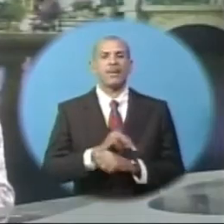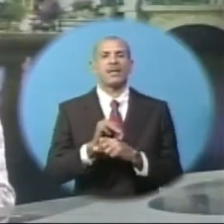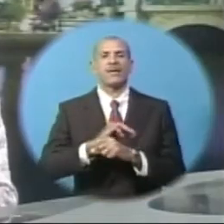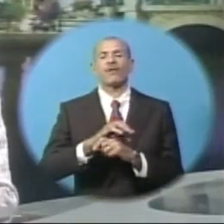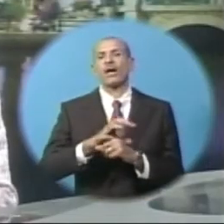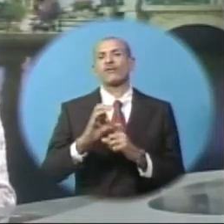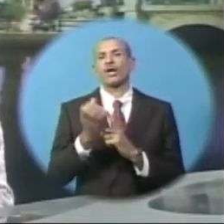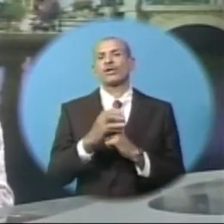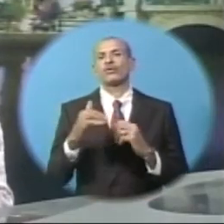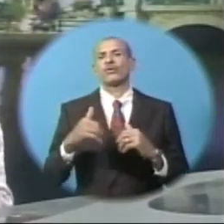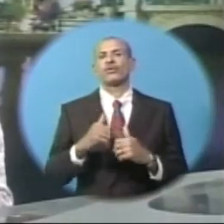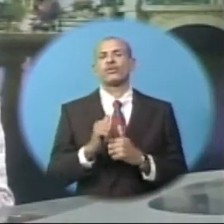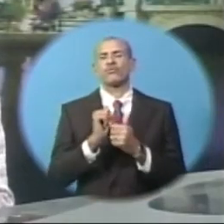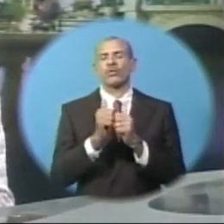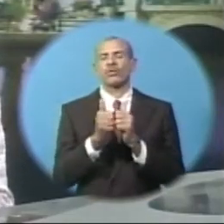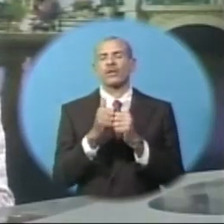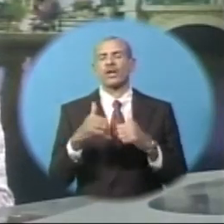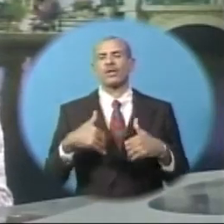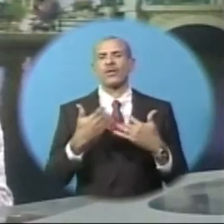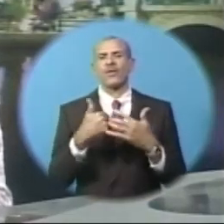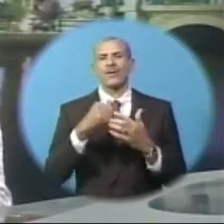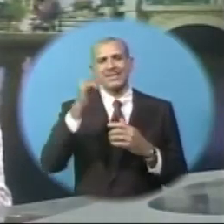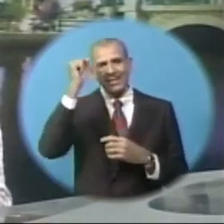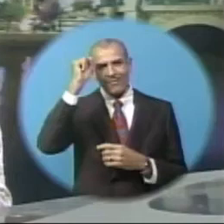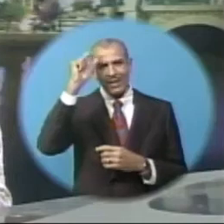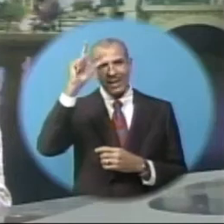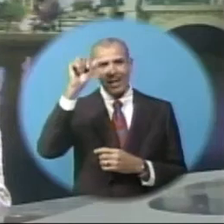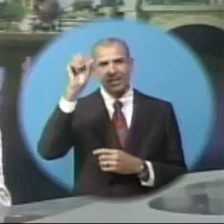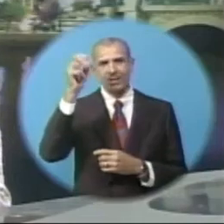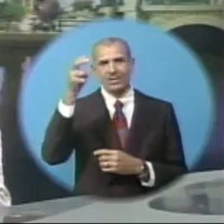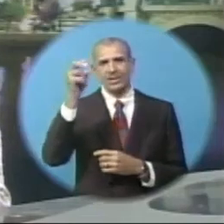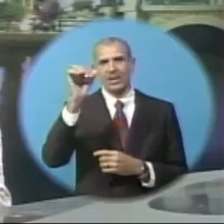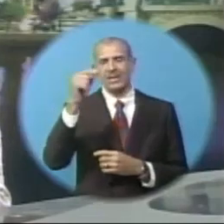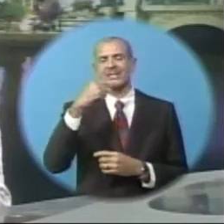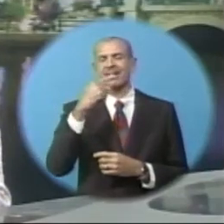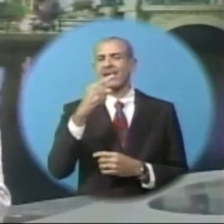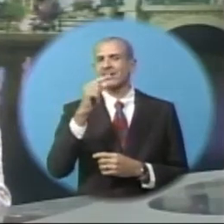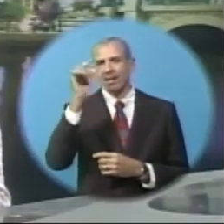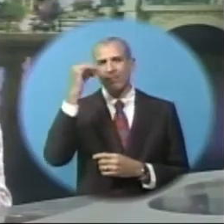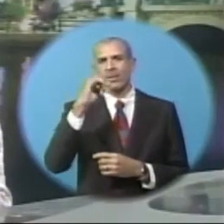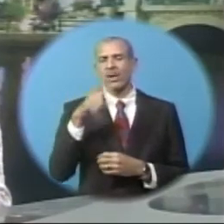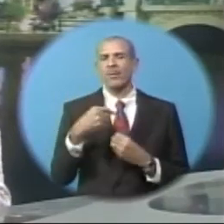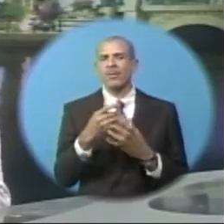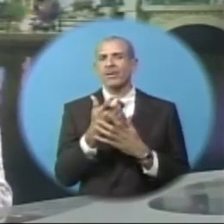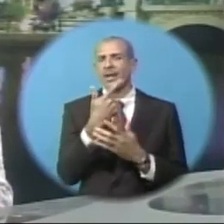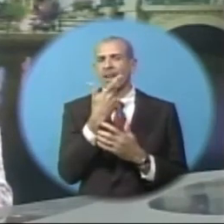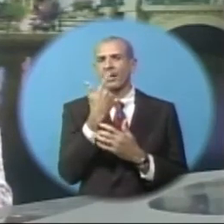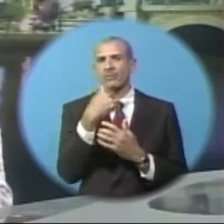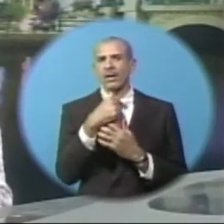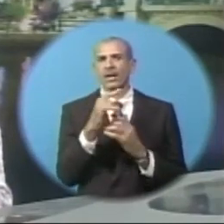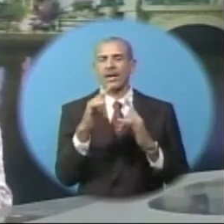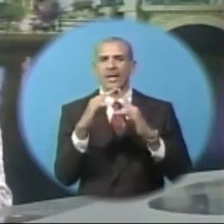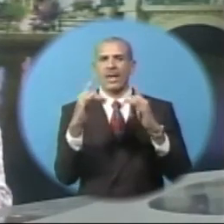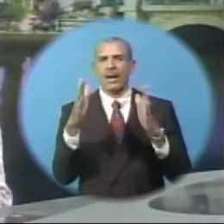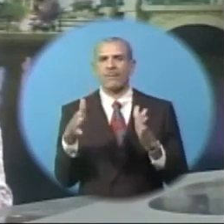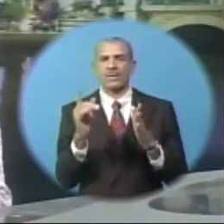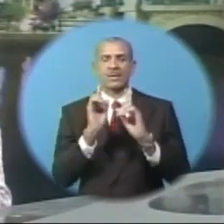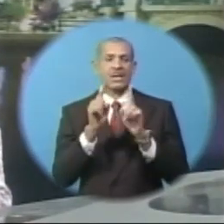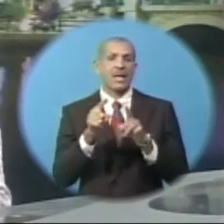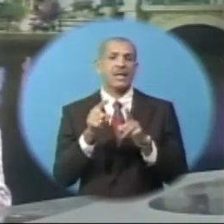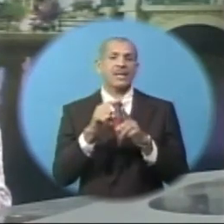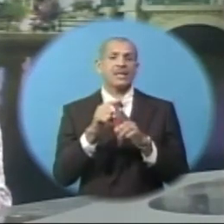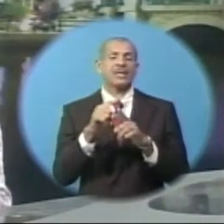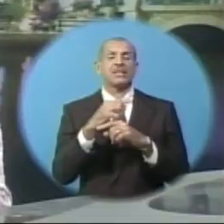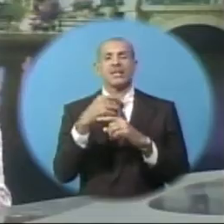Minister of Culture, Sports and Youth, Stephen Lashley, says government will not be providing lunch for campers attending this year's